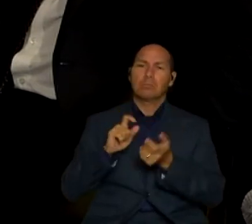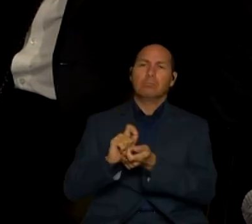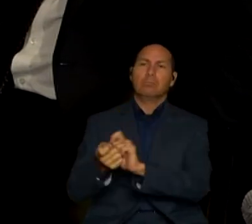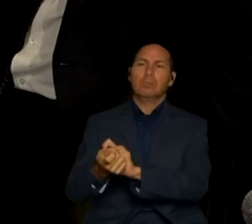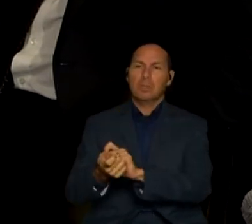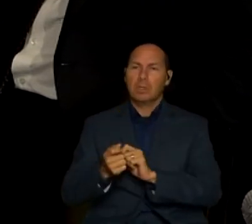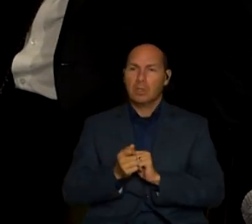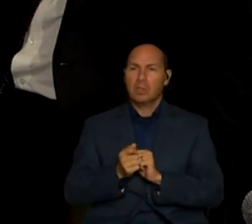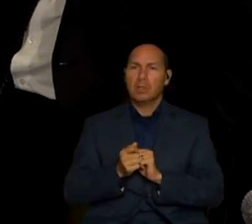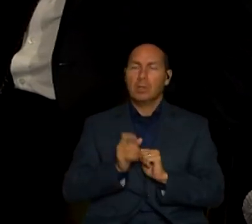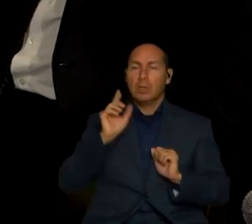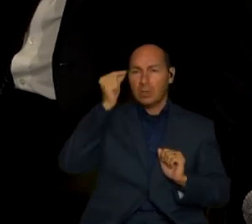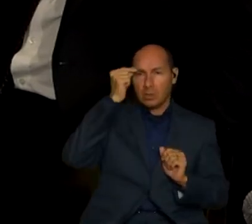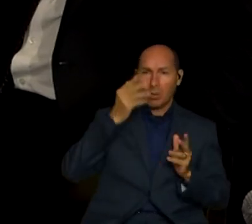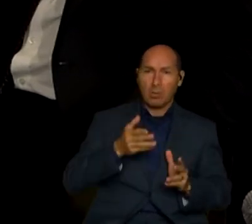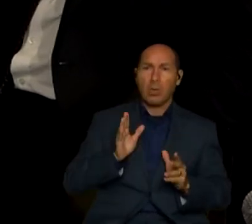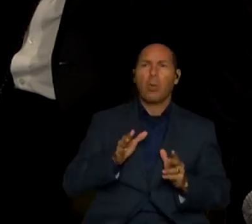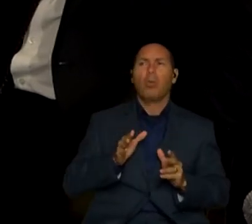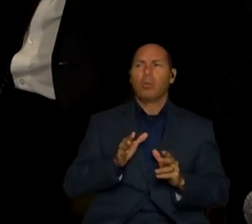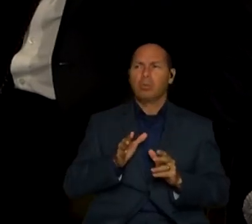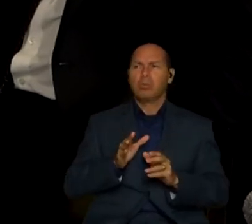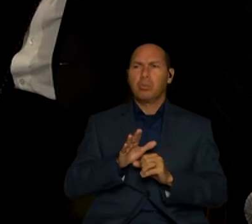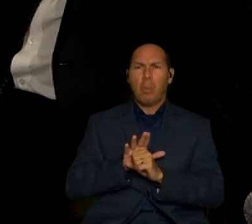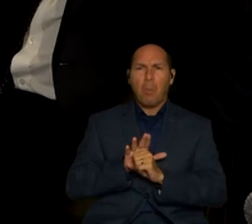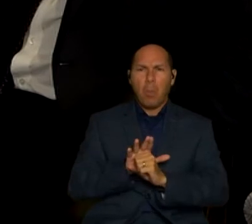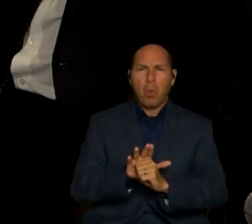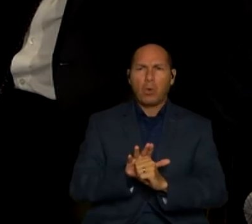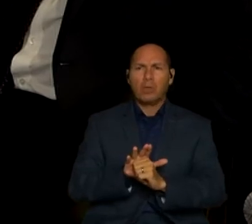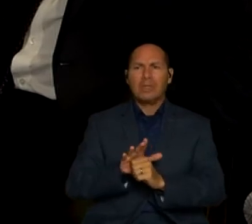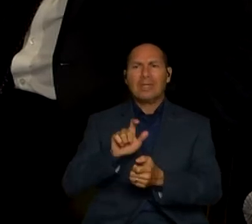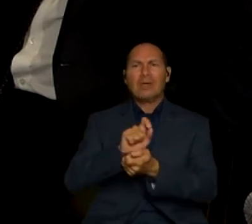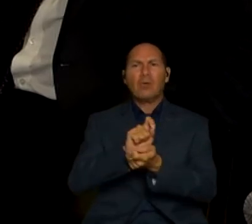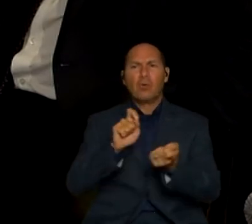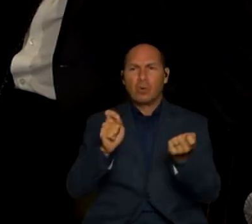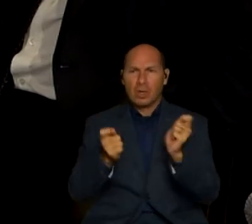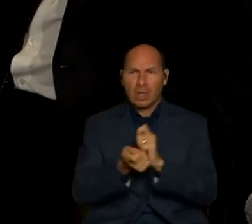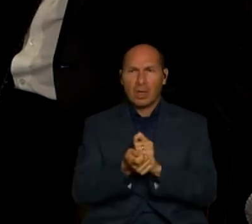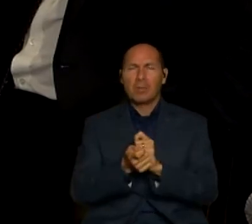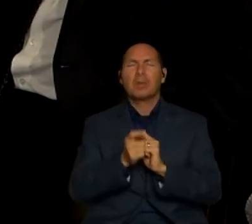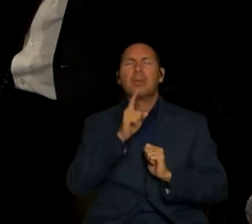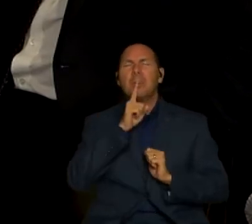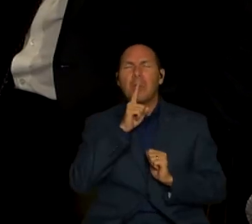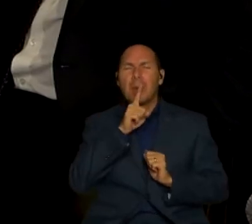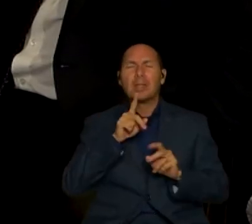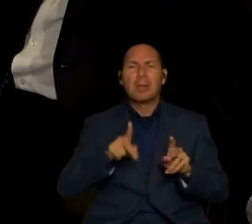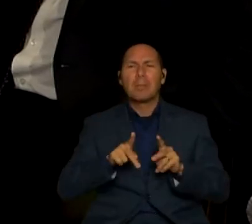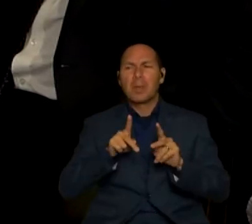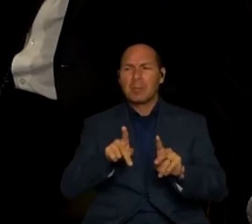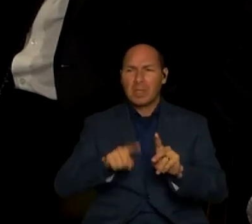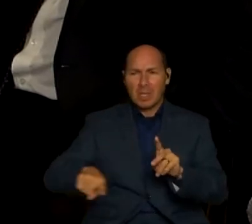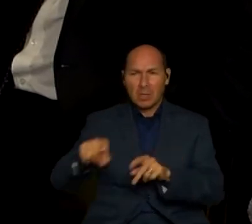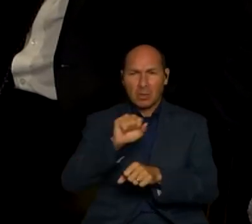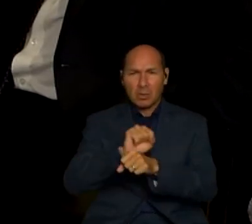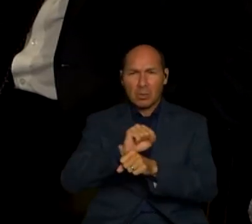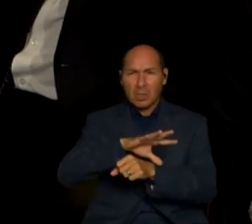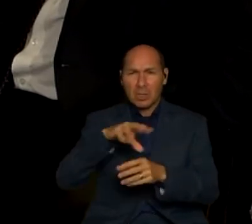to push forward a reform within the government that actually allows to empower the public employees